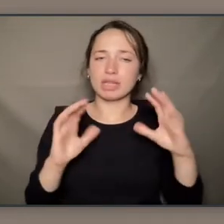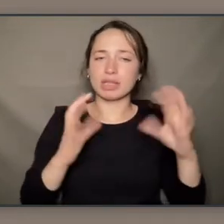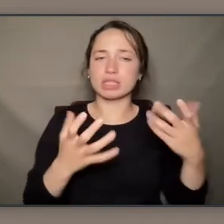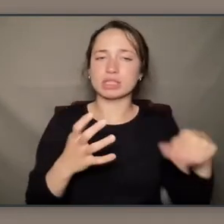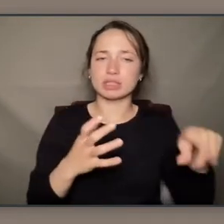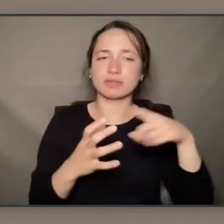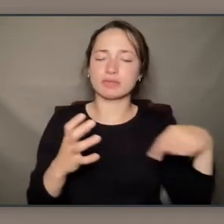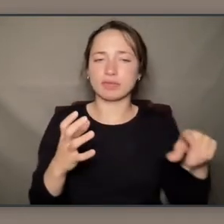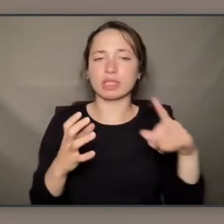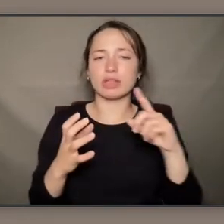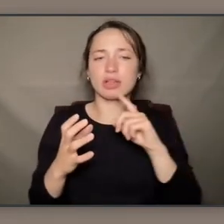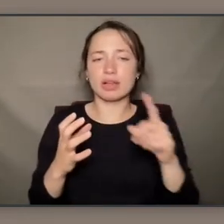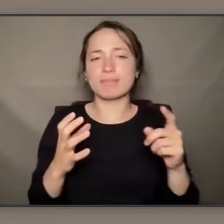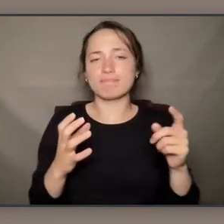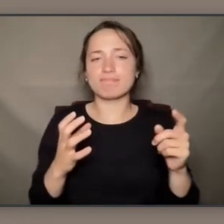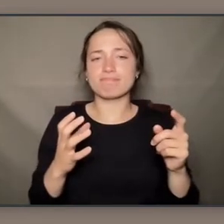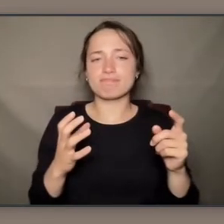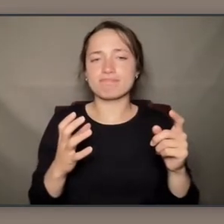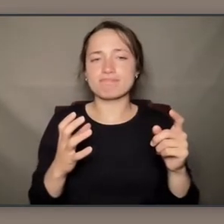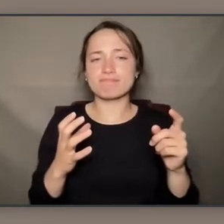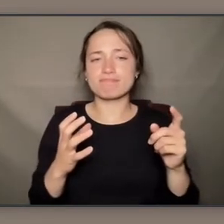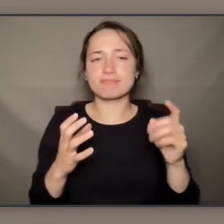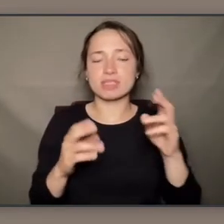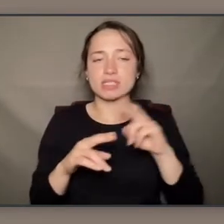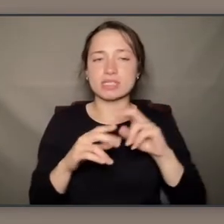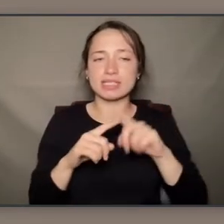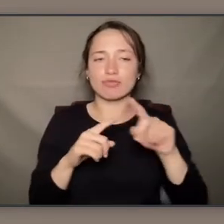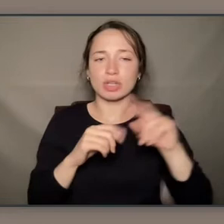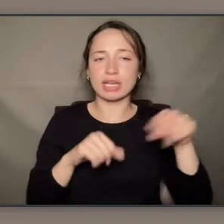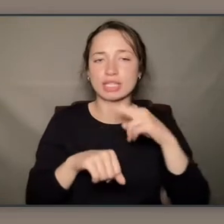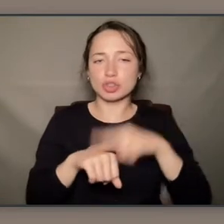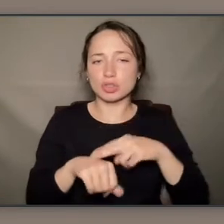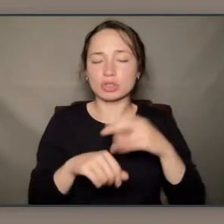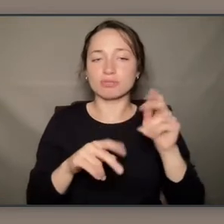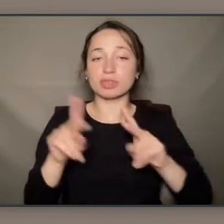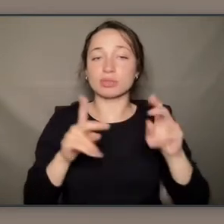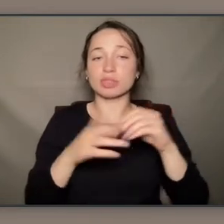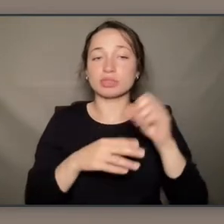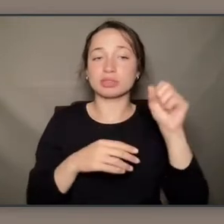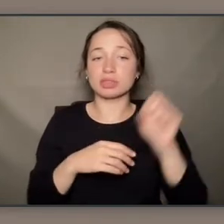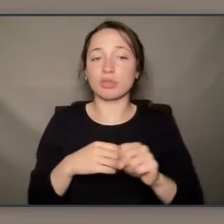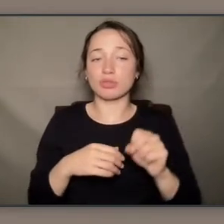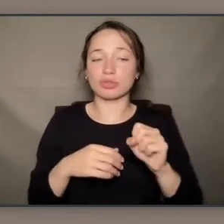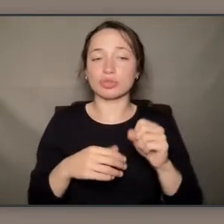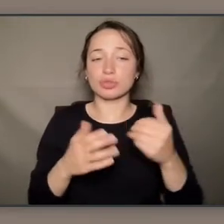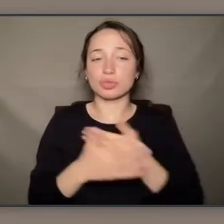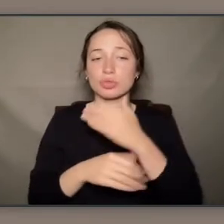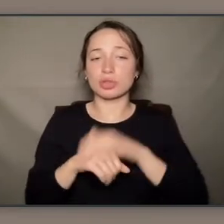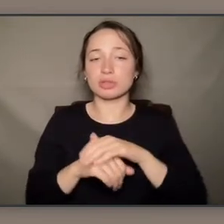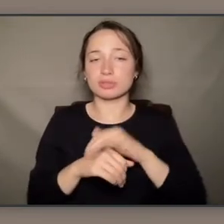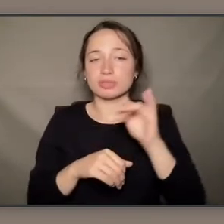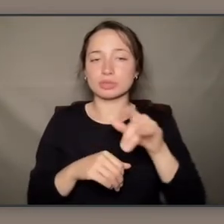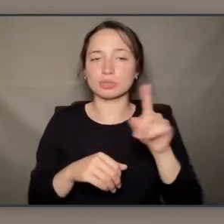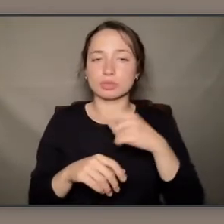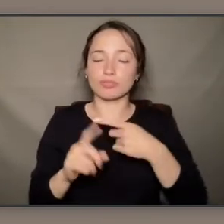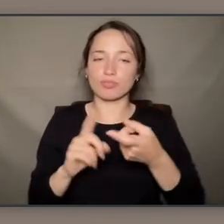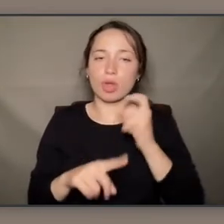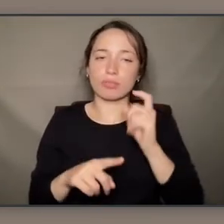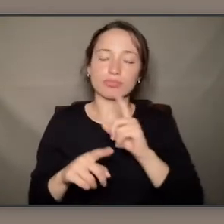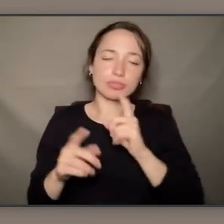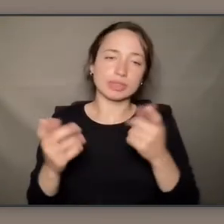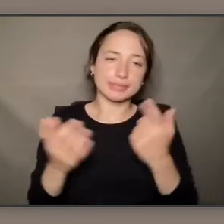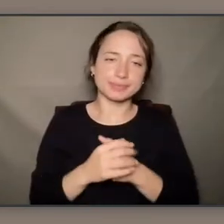a collective of different nations of people. In Southern New England, which is where I'm from